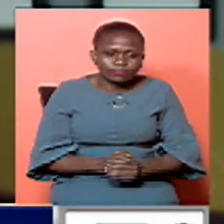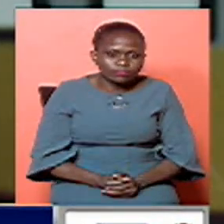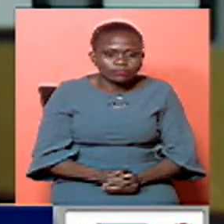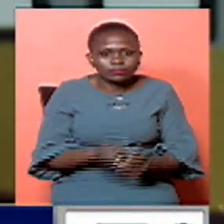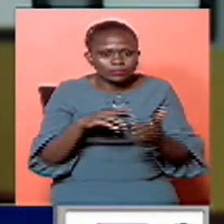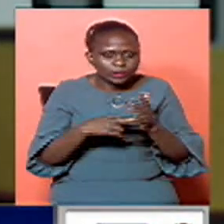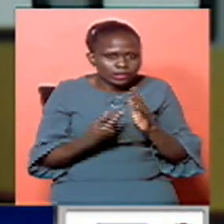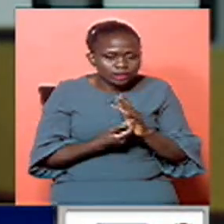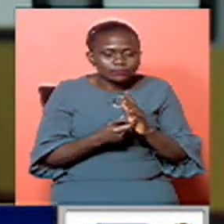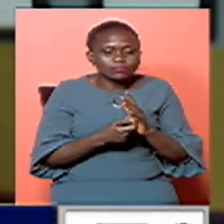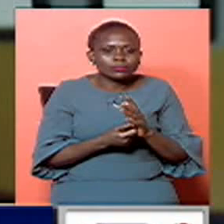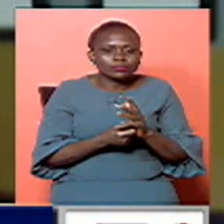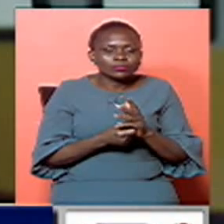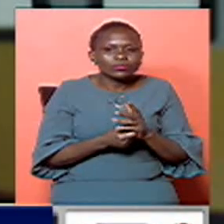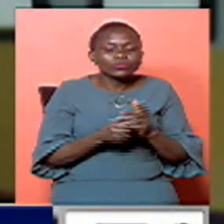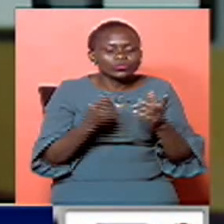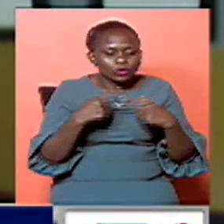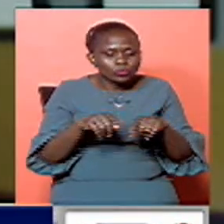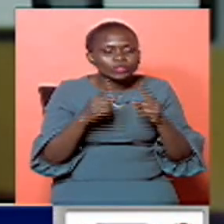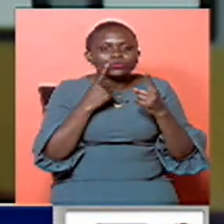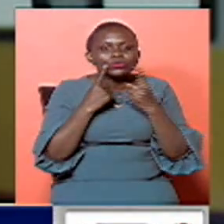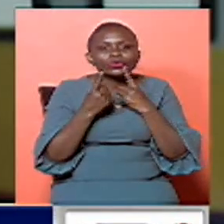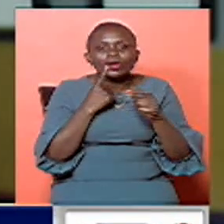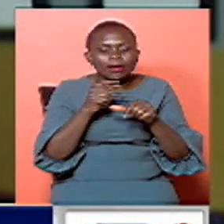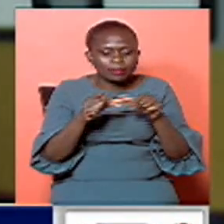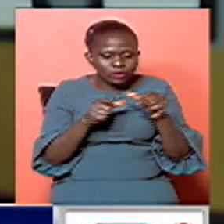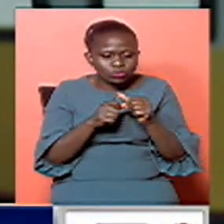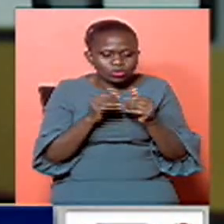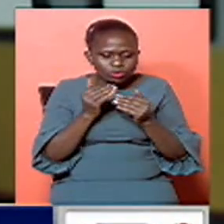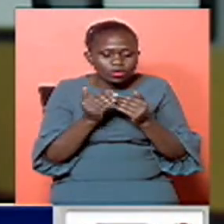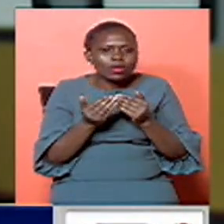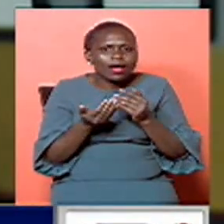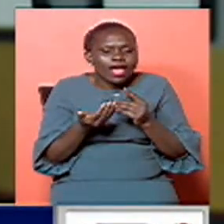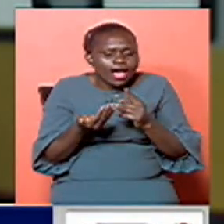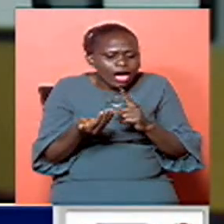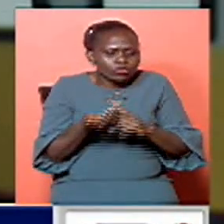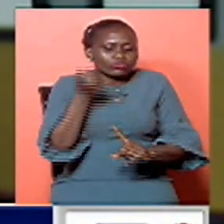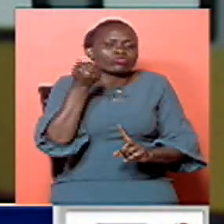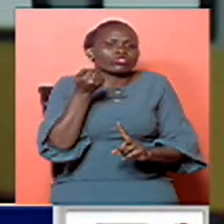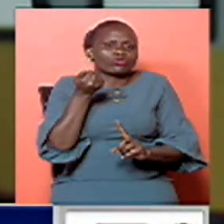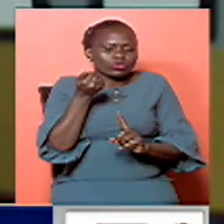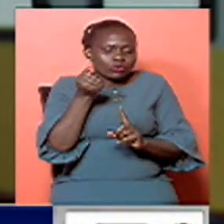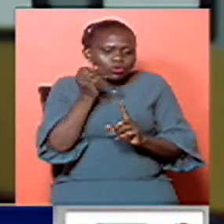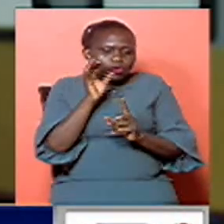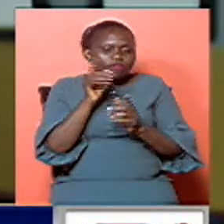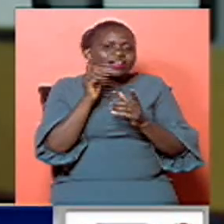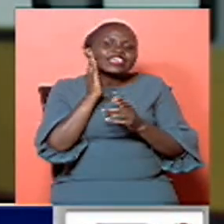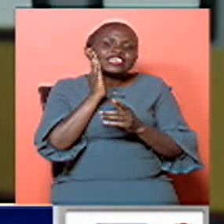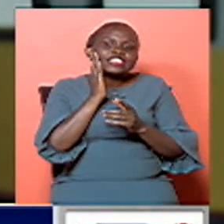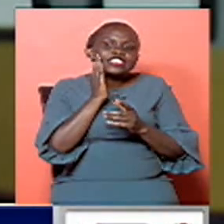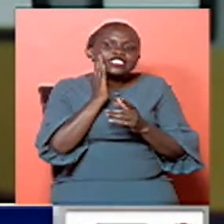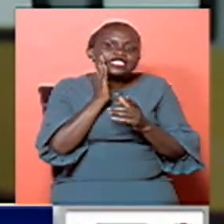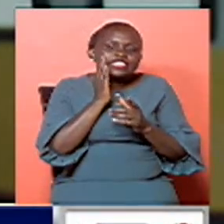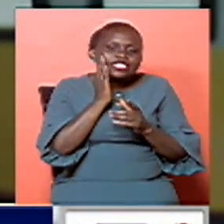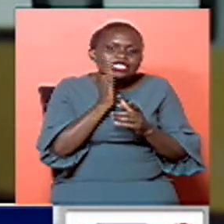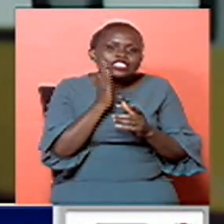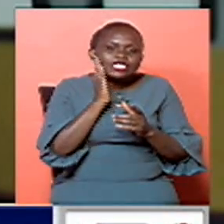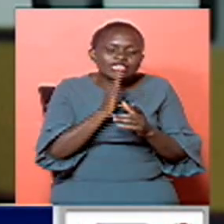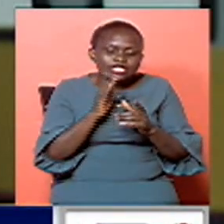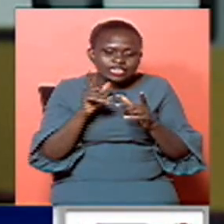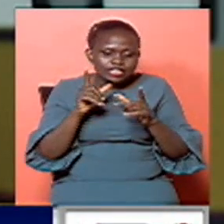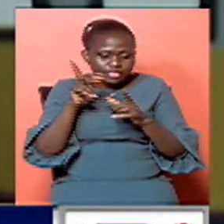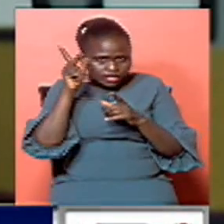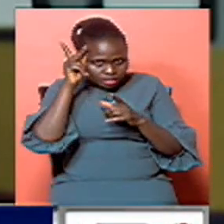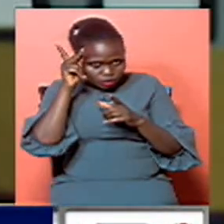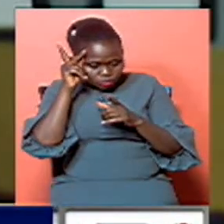home. So we are talking about a gradual acquisition of the English language skills. Then you can